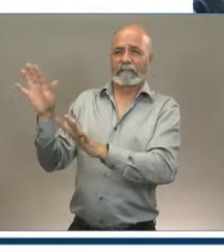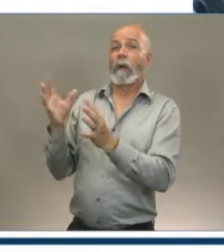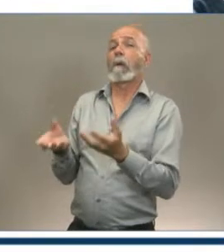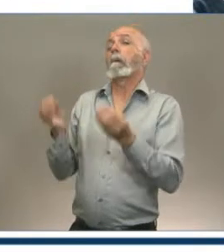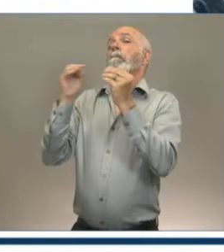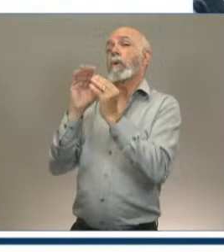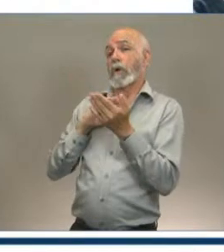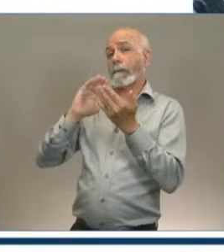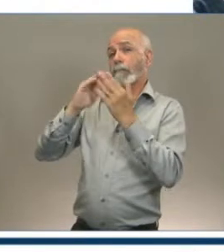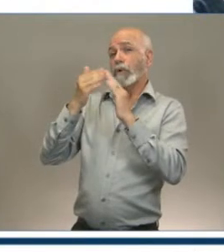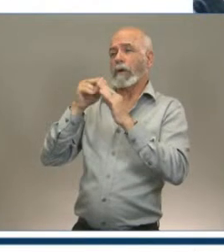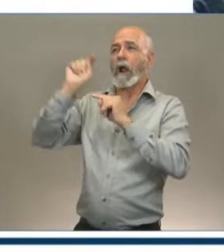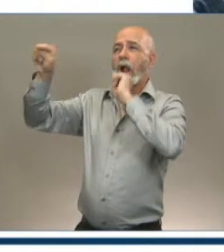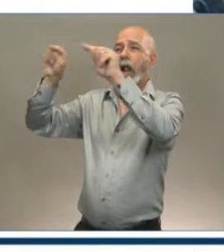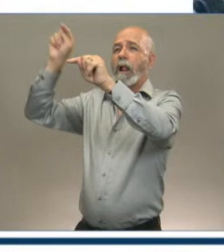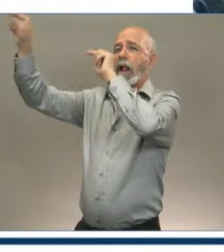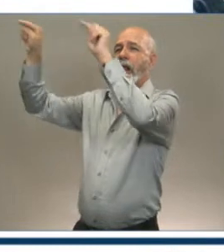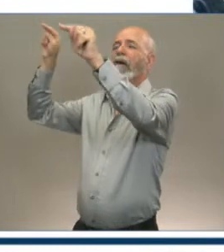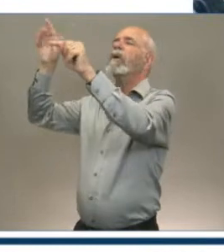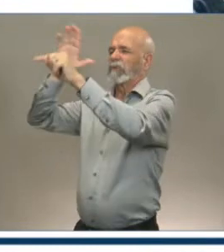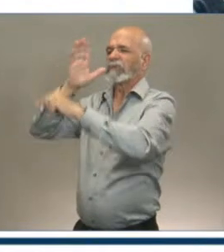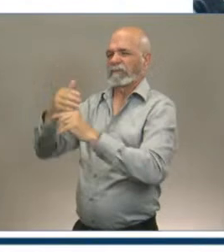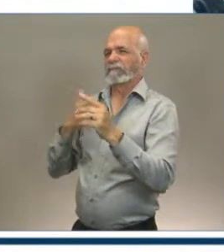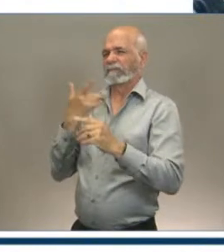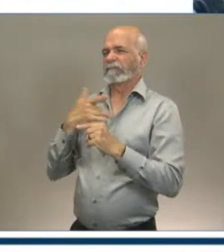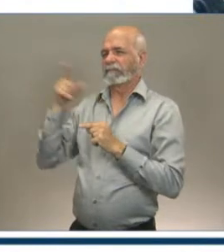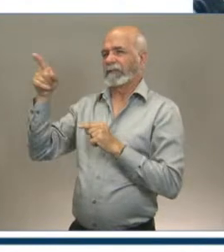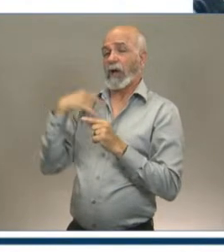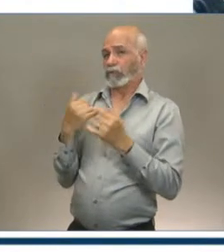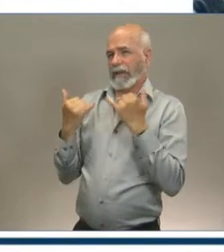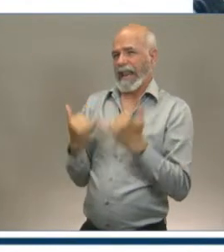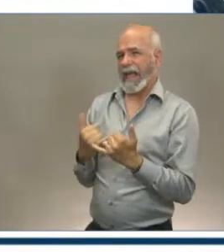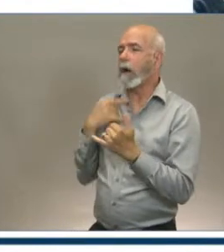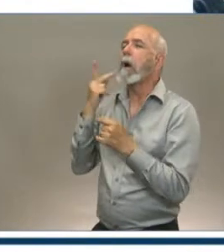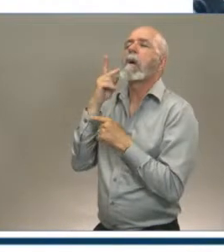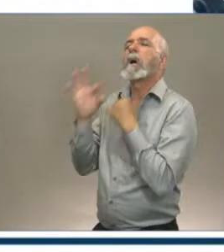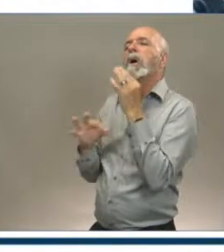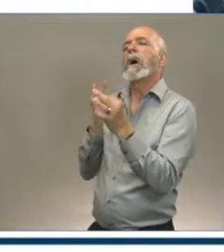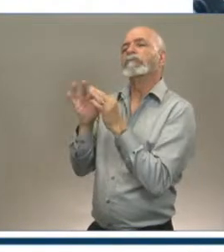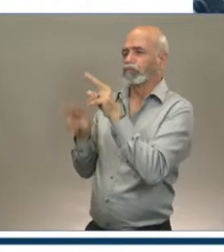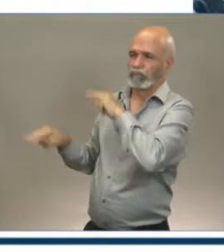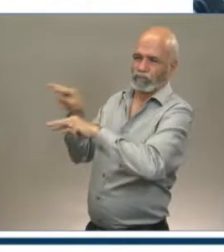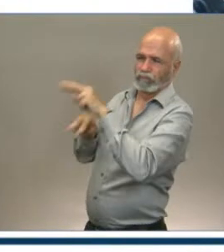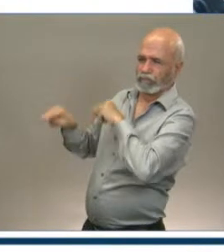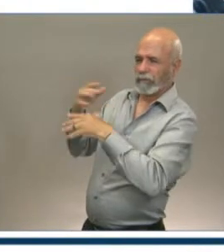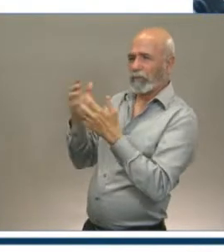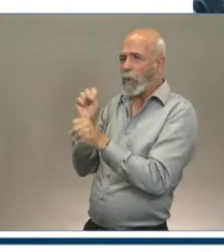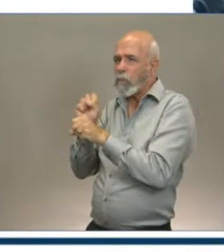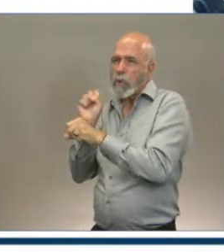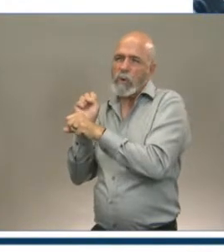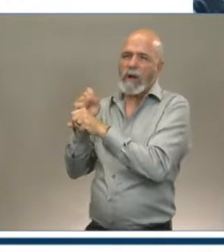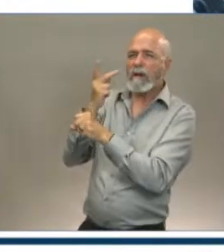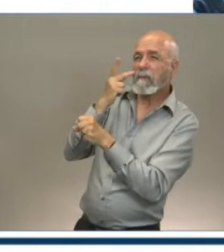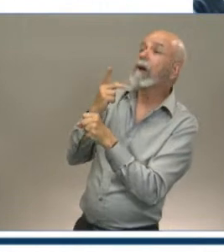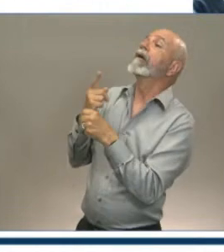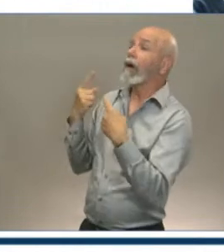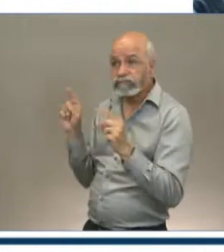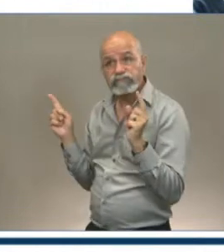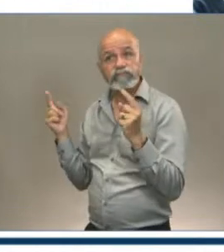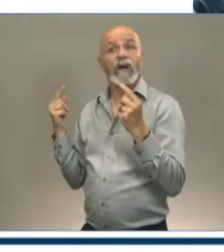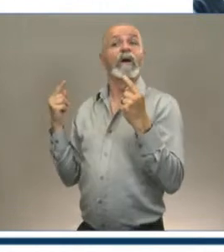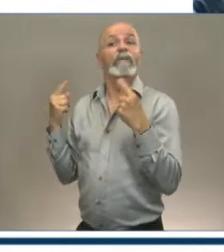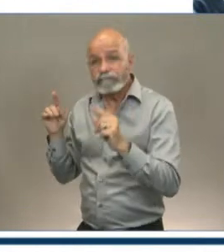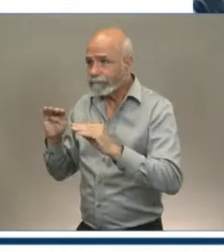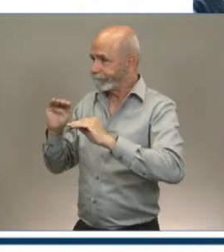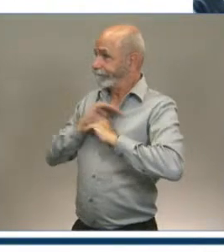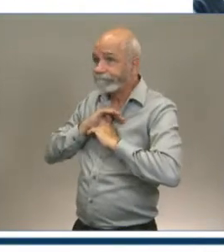this pilot stage. And part of the pilot stage is evaluating this to make sure that this program is meeting the needs of our patients and that it's delivering